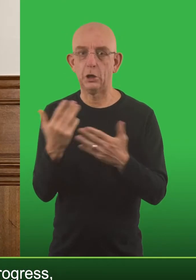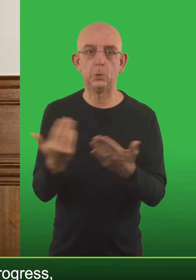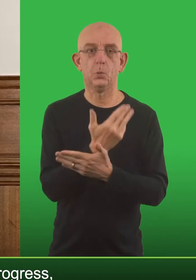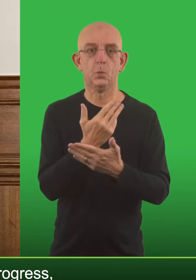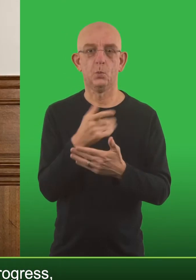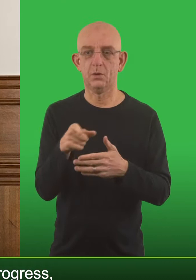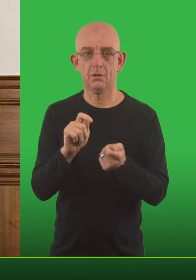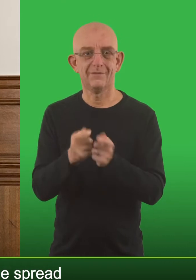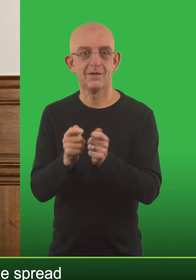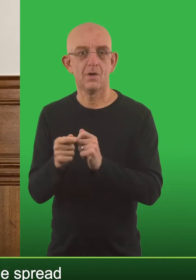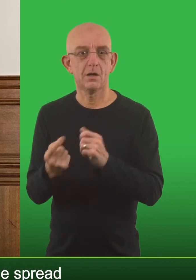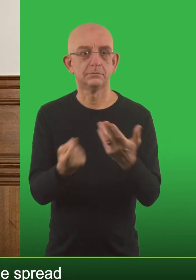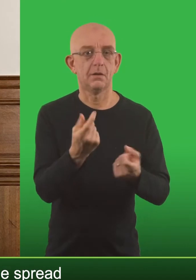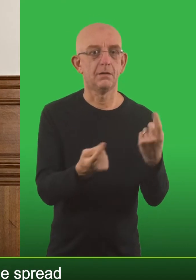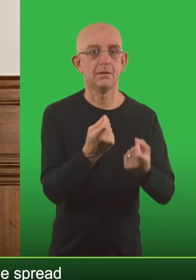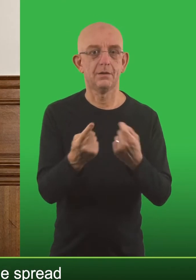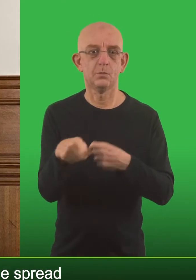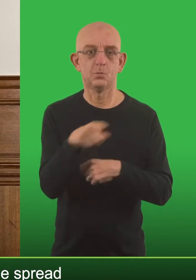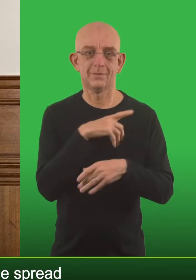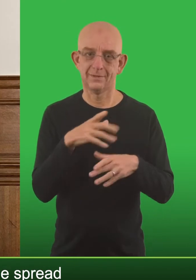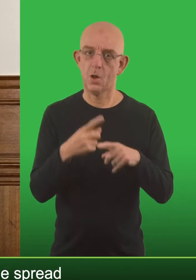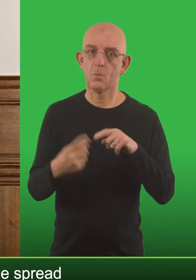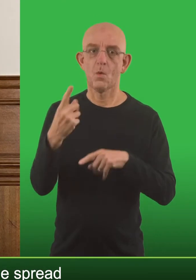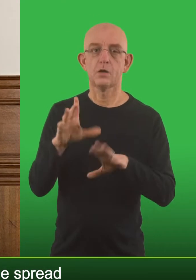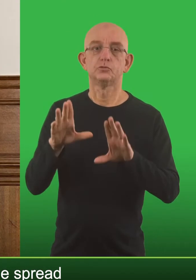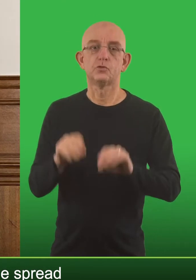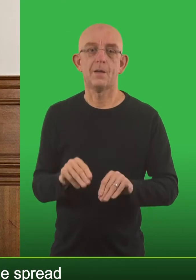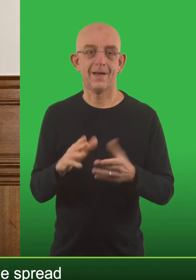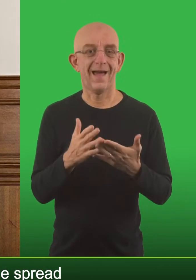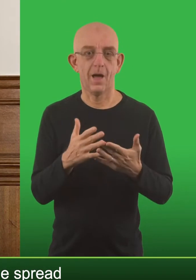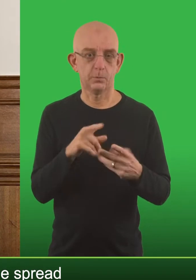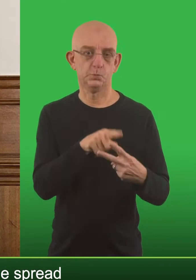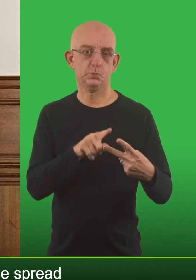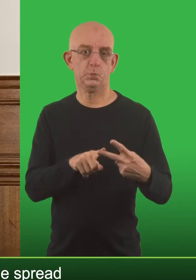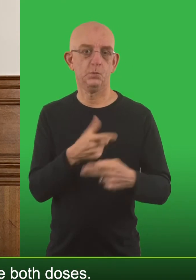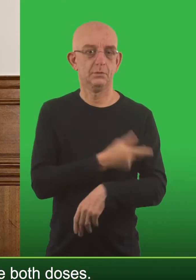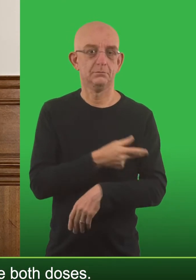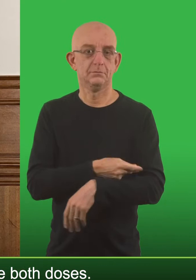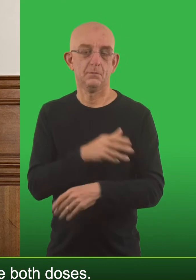new variants emerge. The only way to help stop the spread is to be fully vaccinated